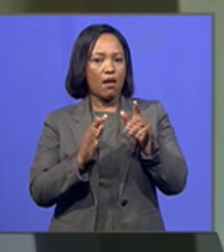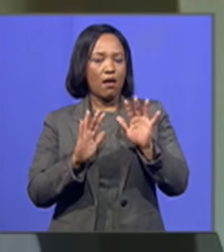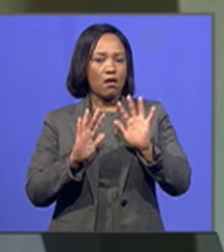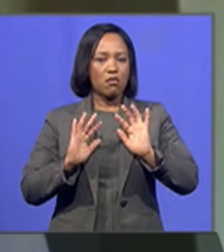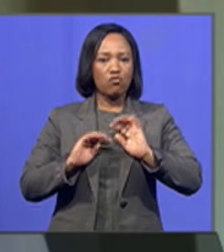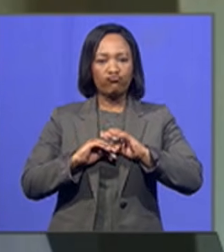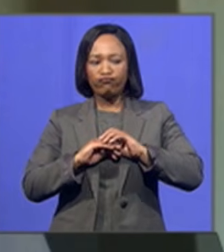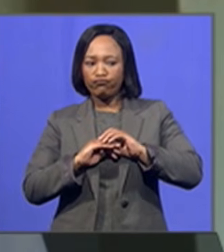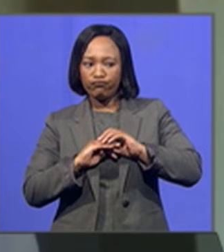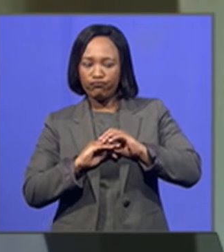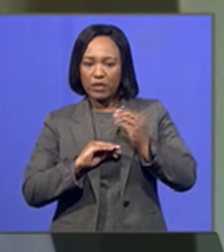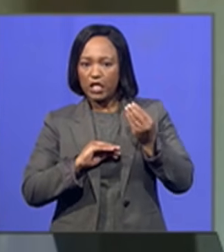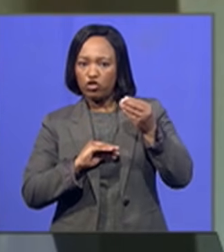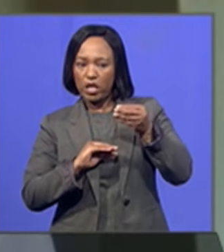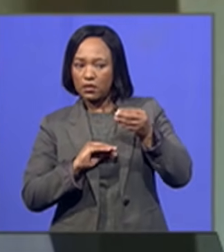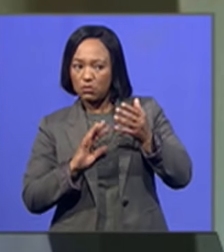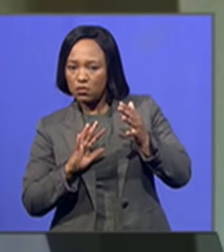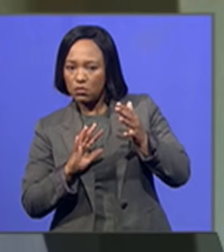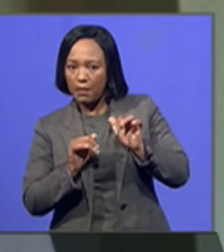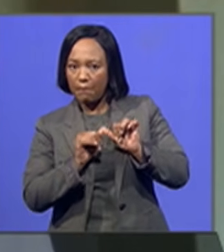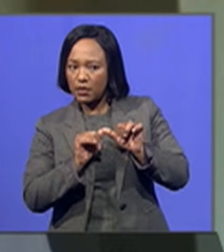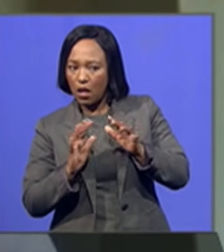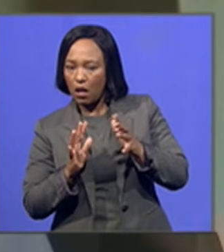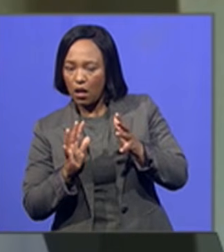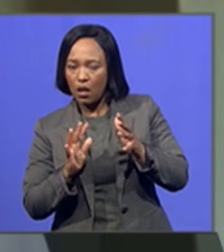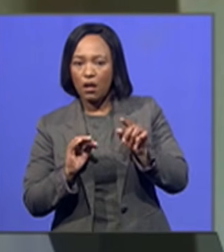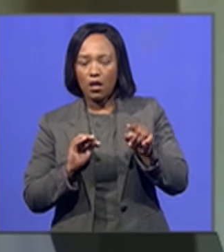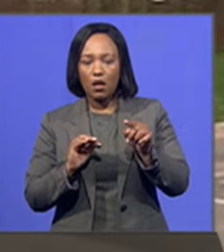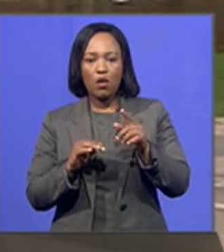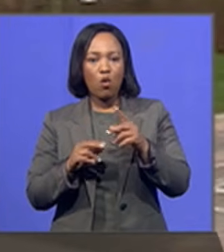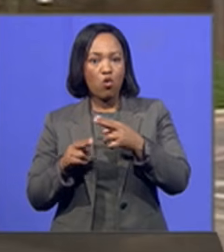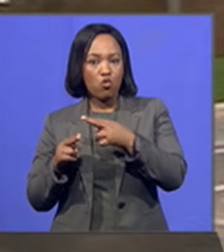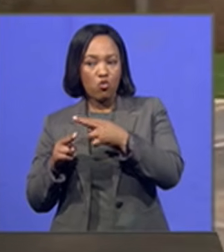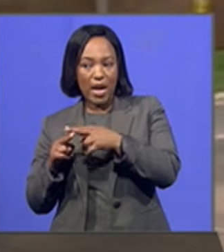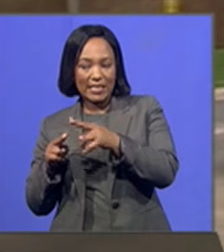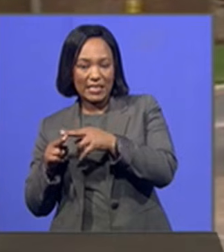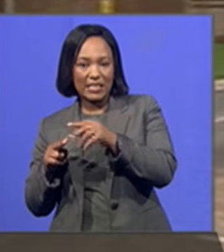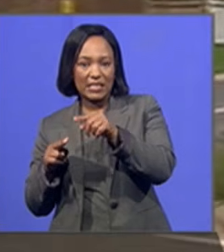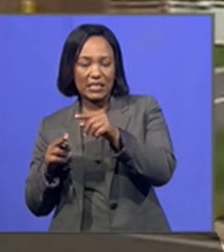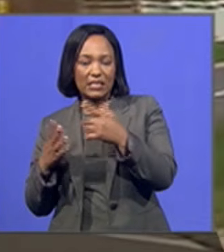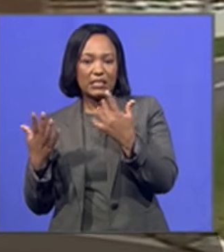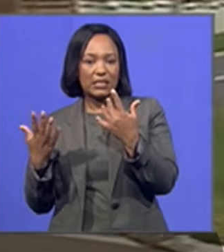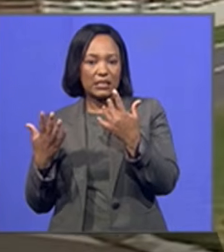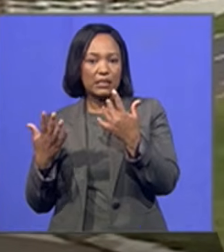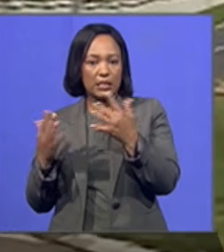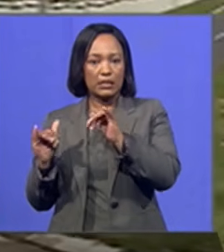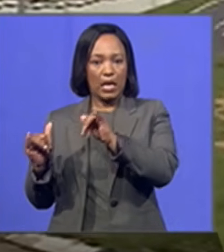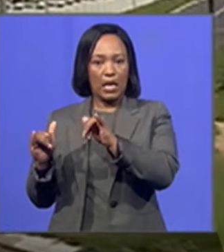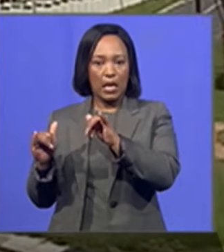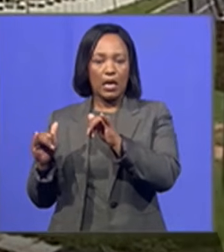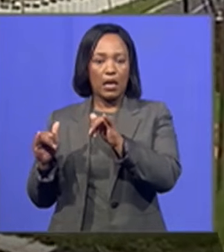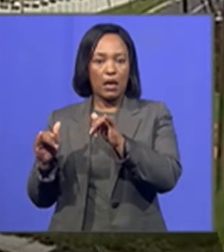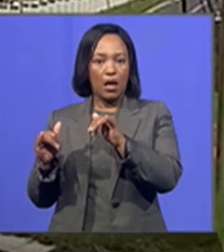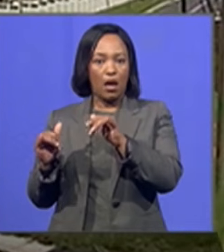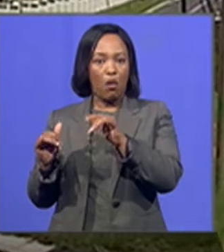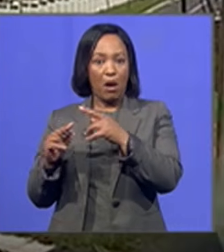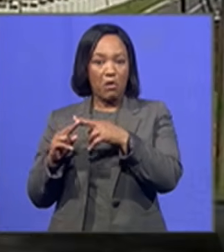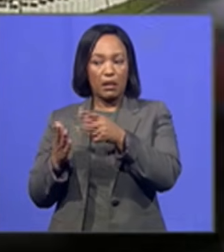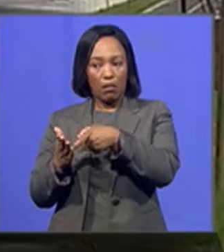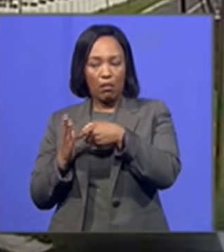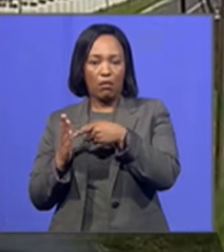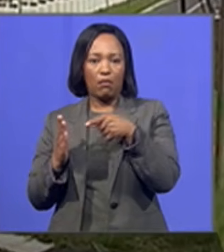for interest rates to turn for the better, they're either in the rental market for longer, fueling stronger rental demand than